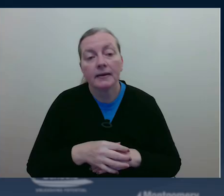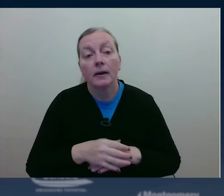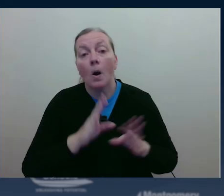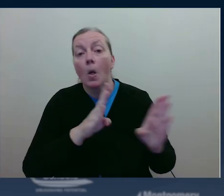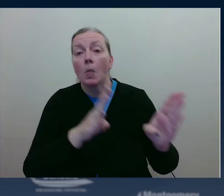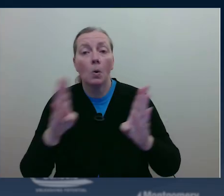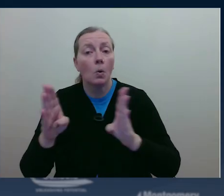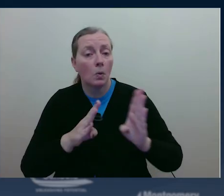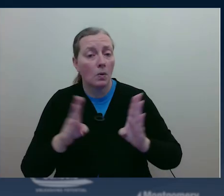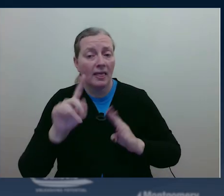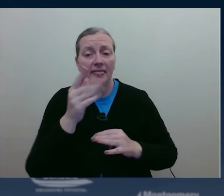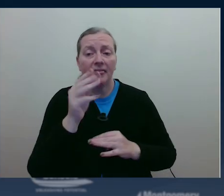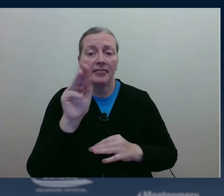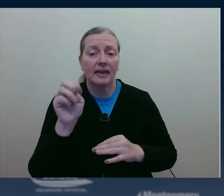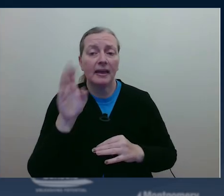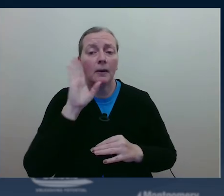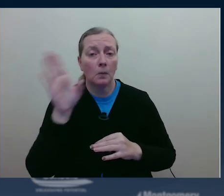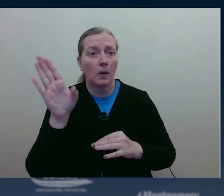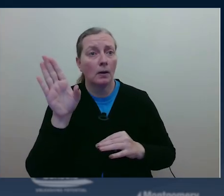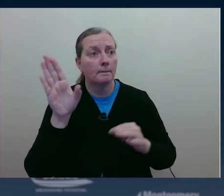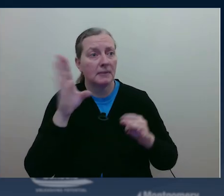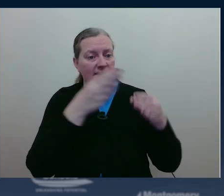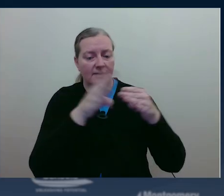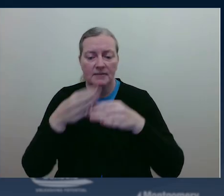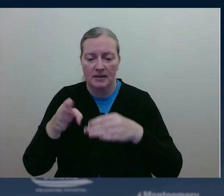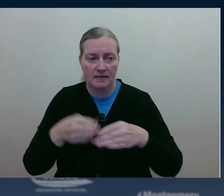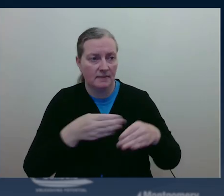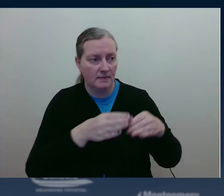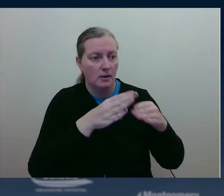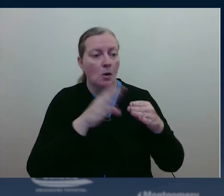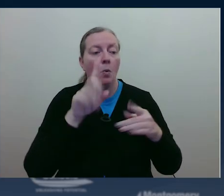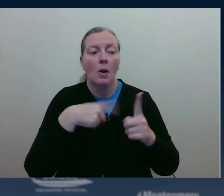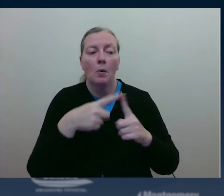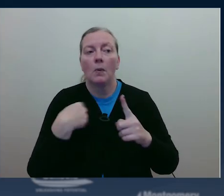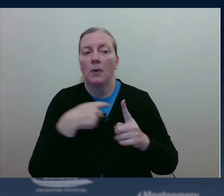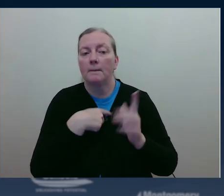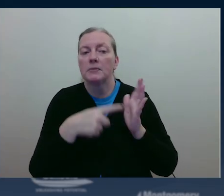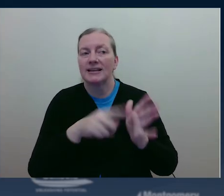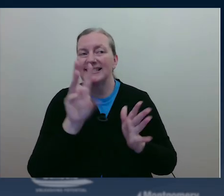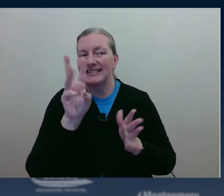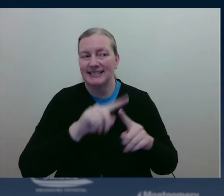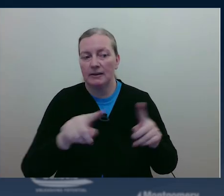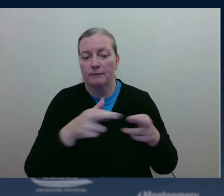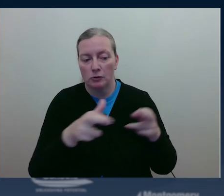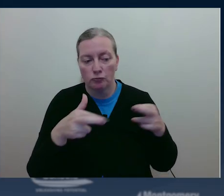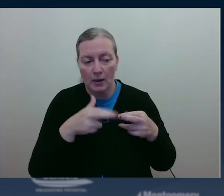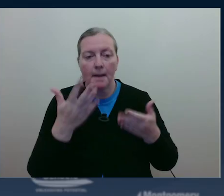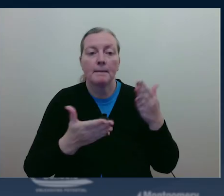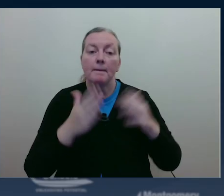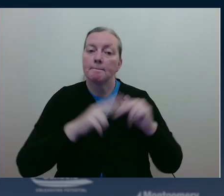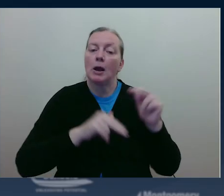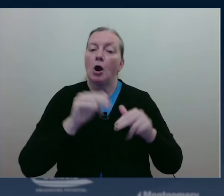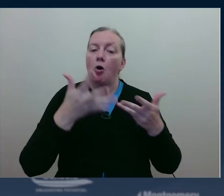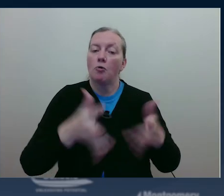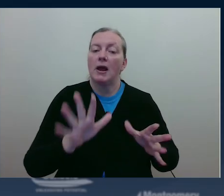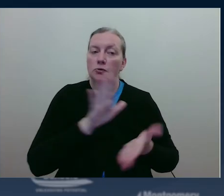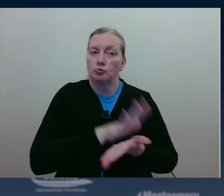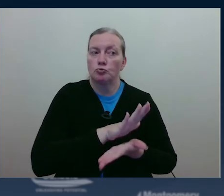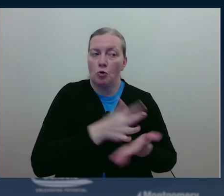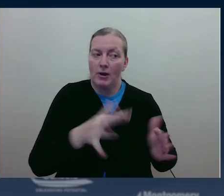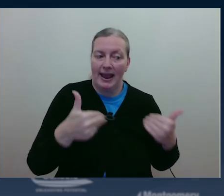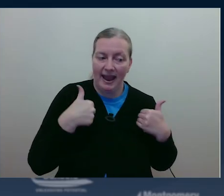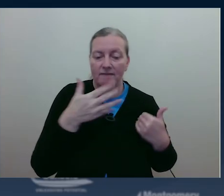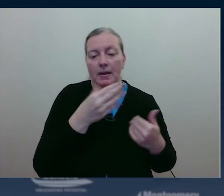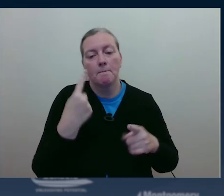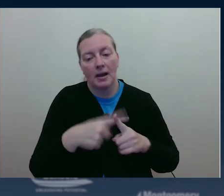we present the 6 regions to you and build on existing school assets and better serve our students. For example,